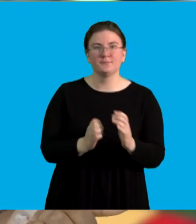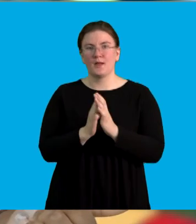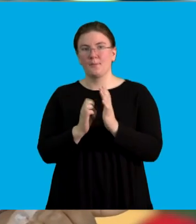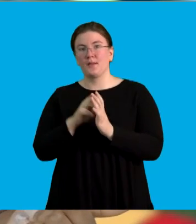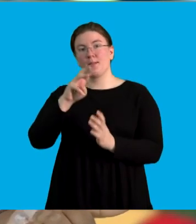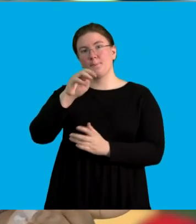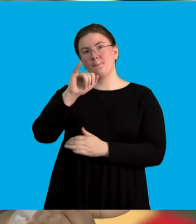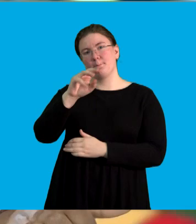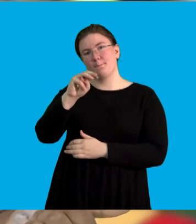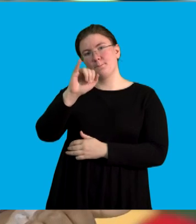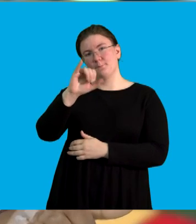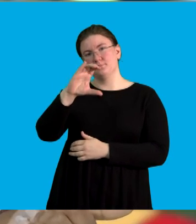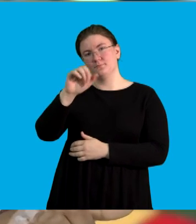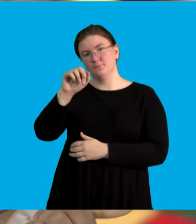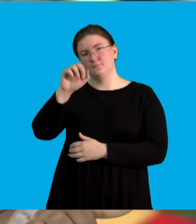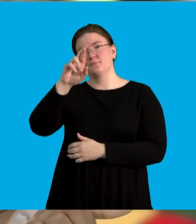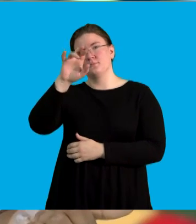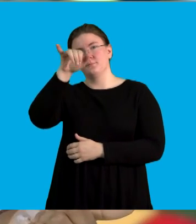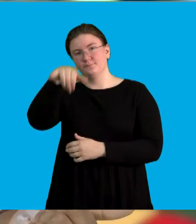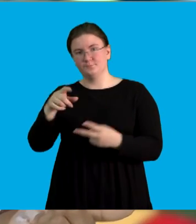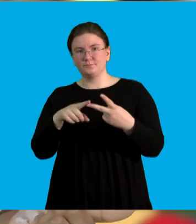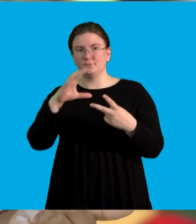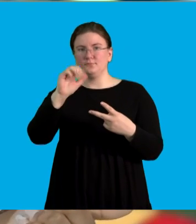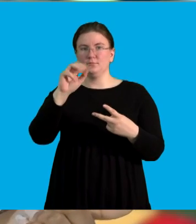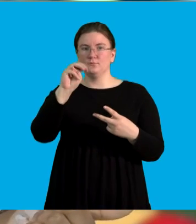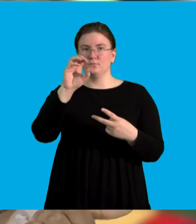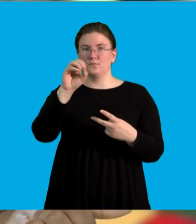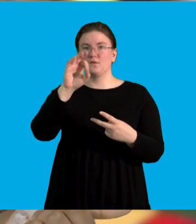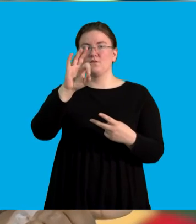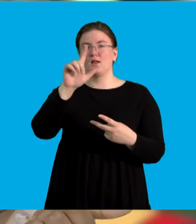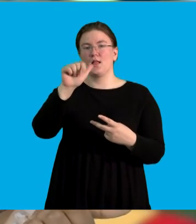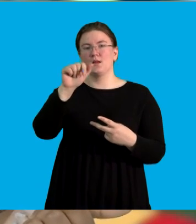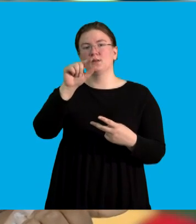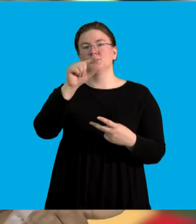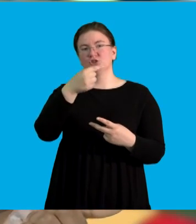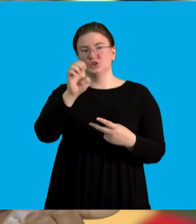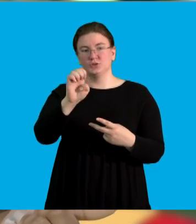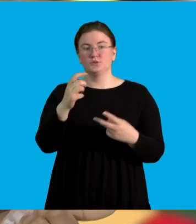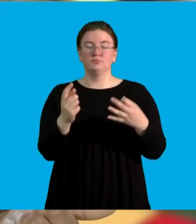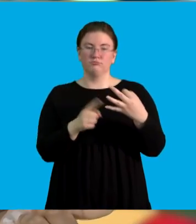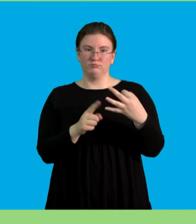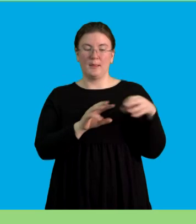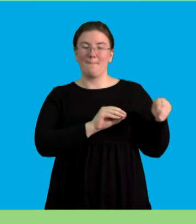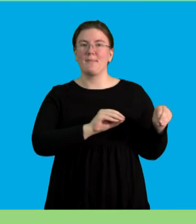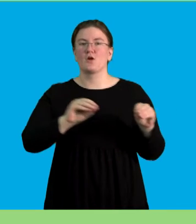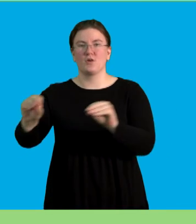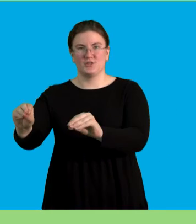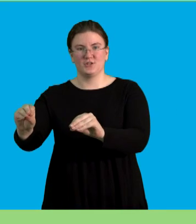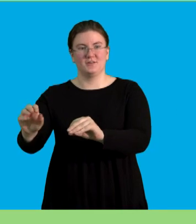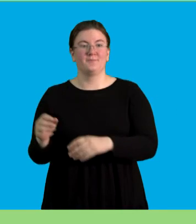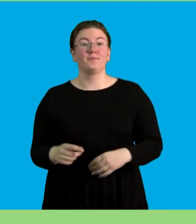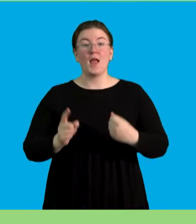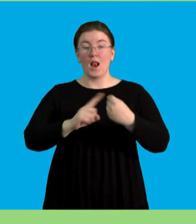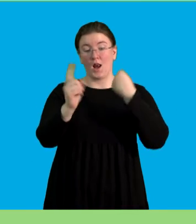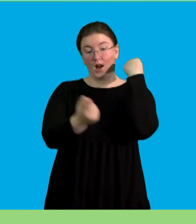strategies such as mimicry, camouflage, and migration. And then lastly, we are going to